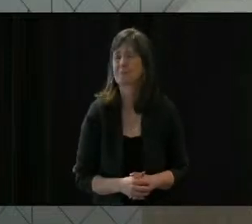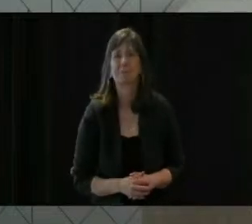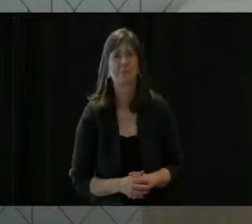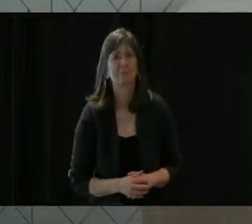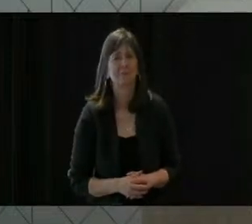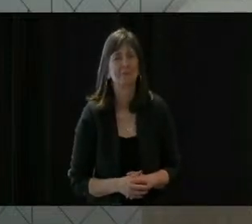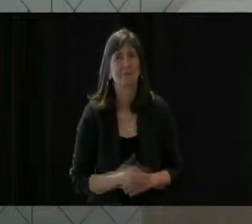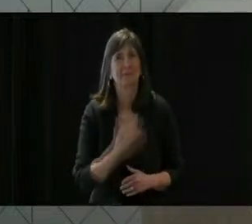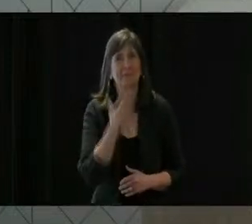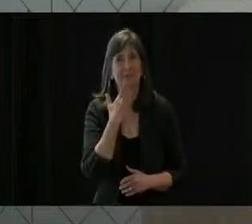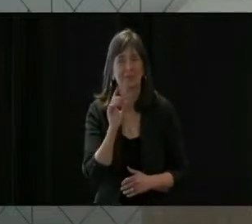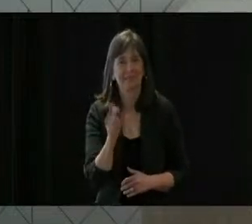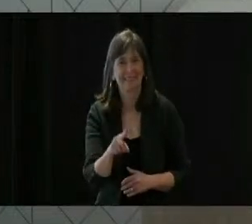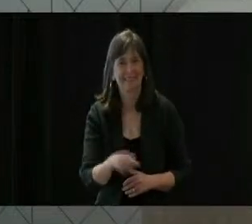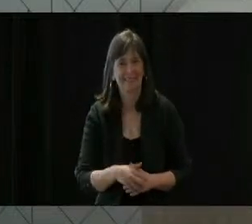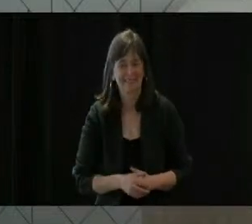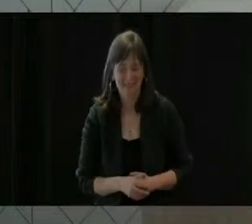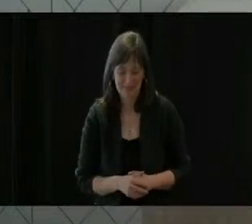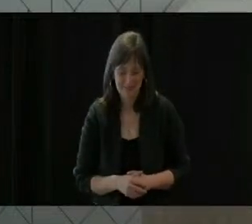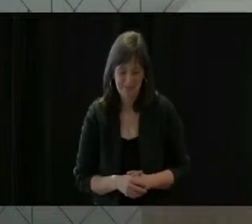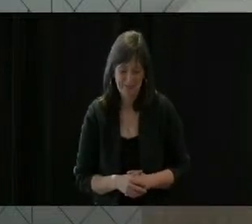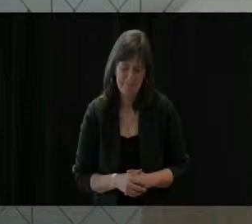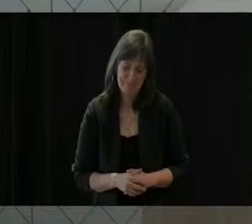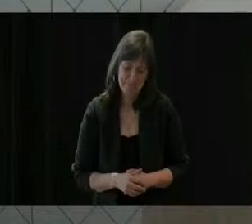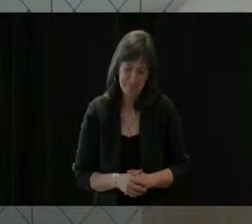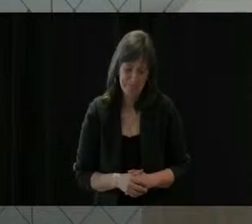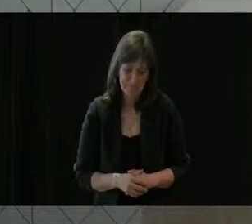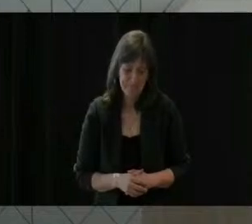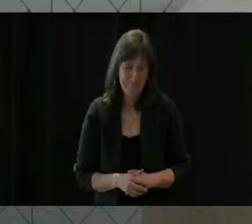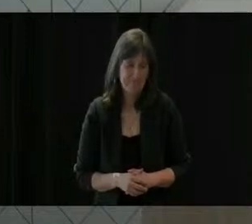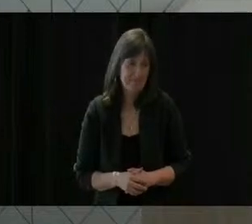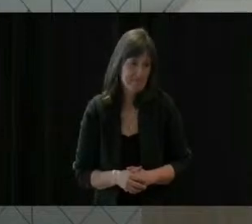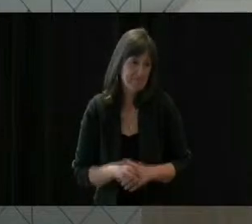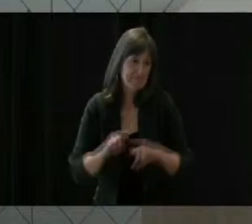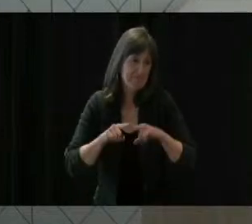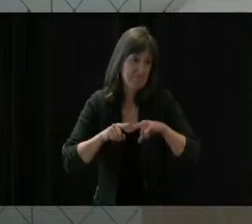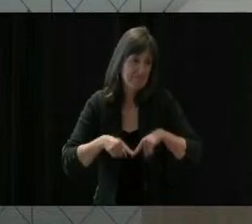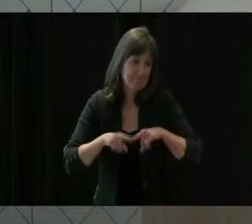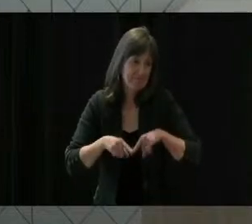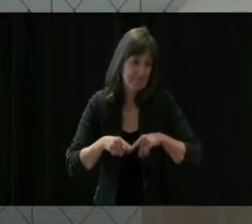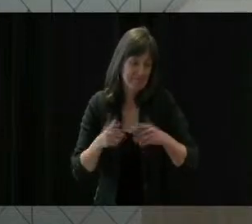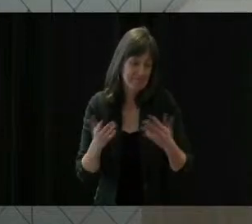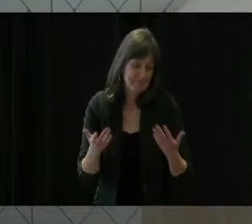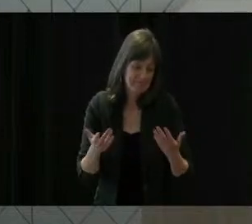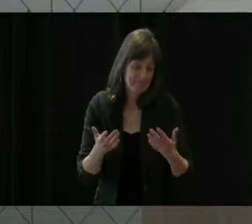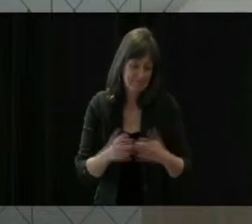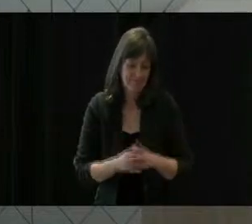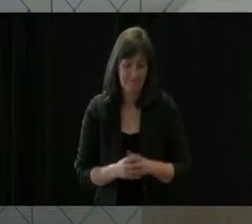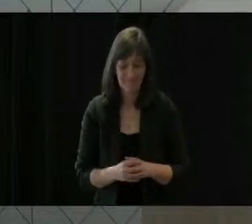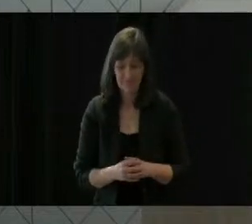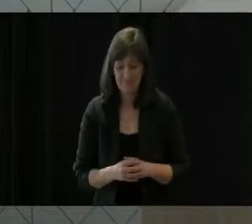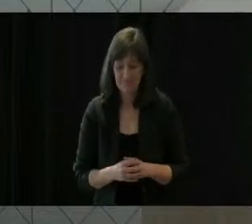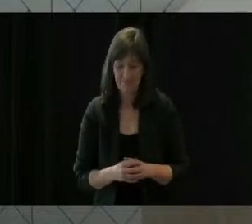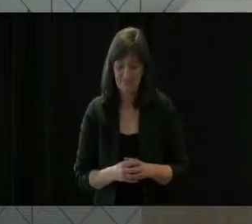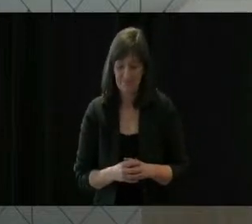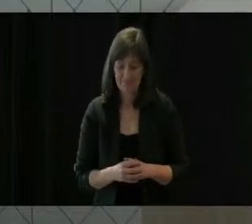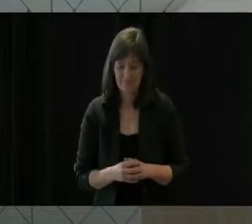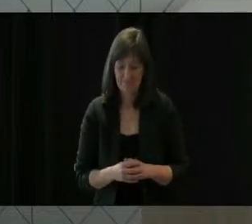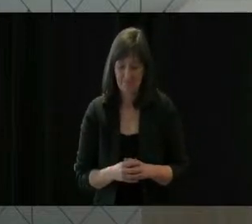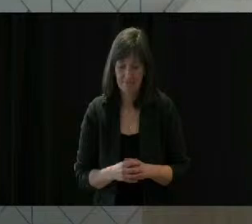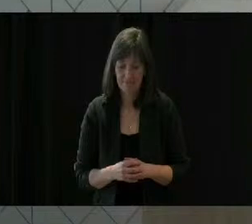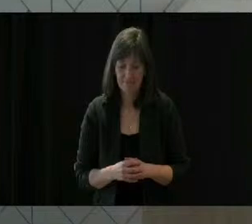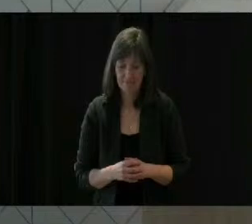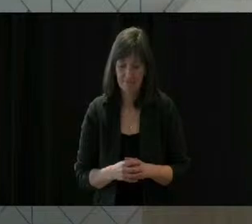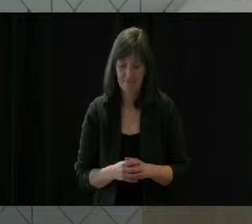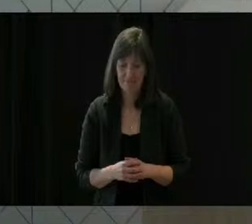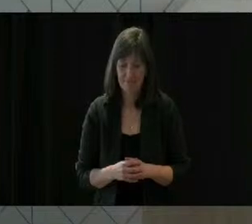That's a good question. I think it will depend on, the part of